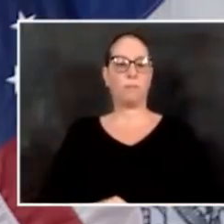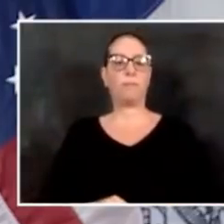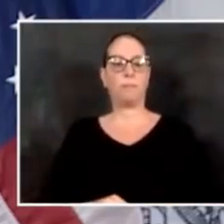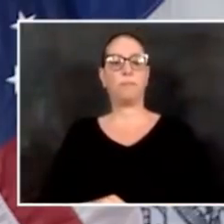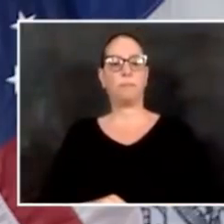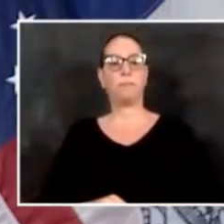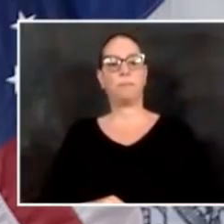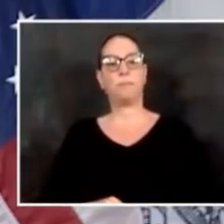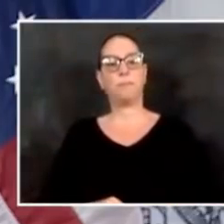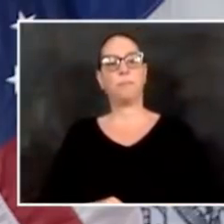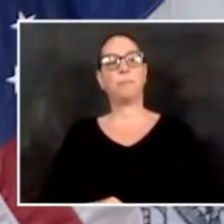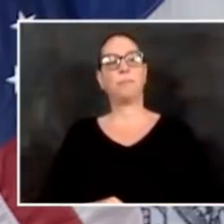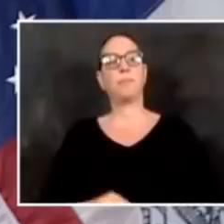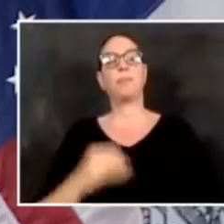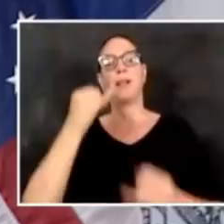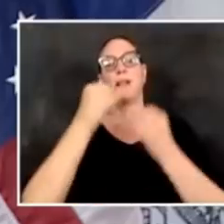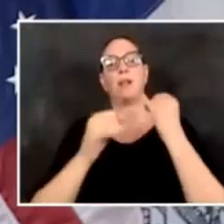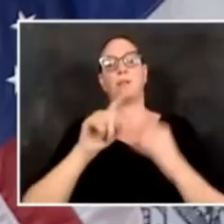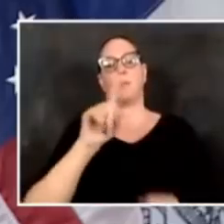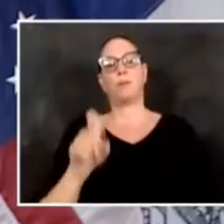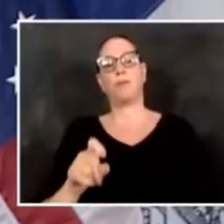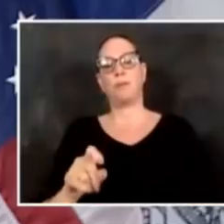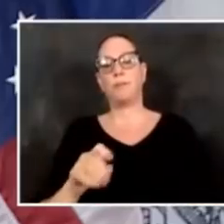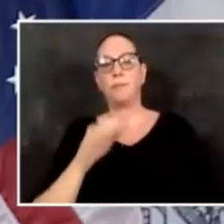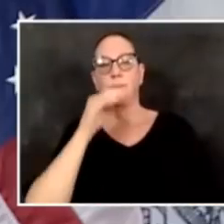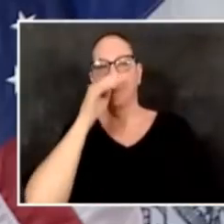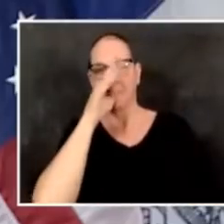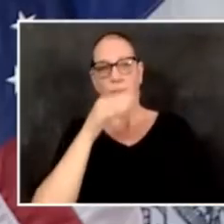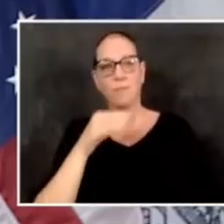Last for today, we have Juliet from 1010 Wins.